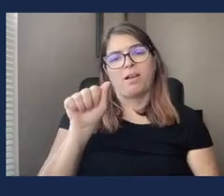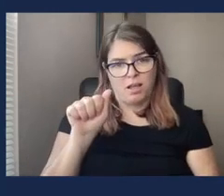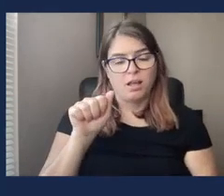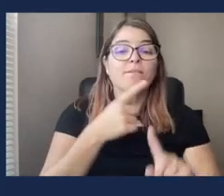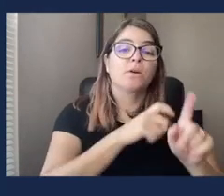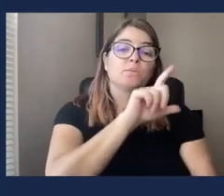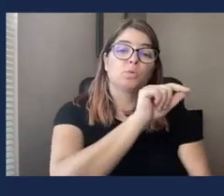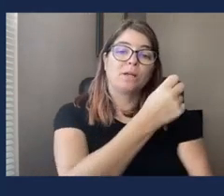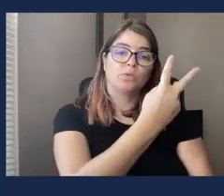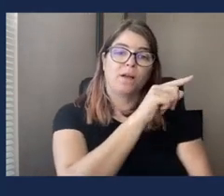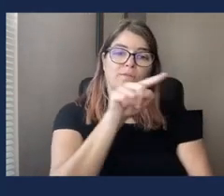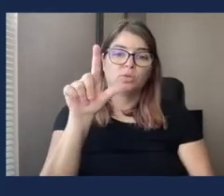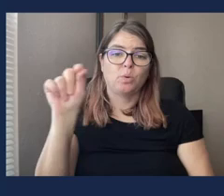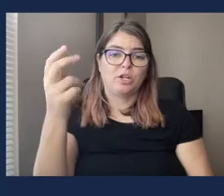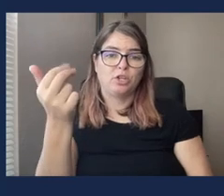served as